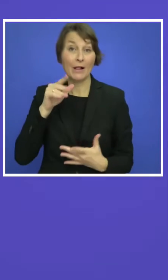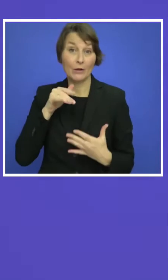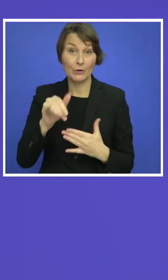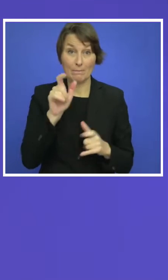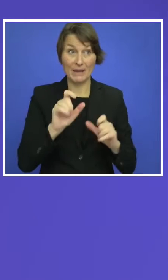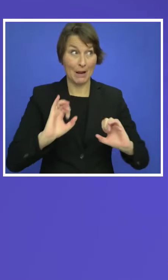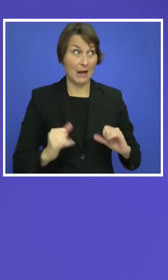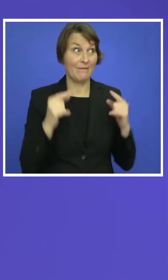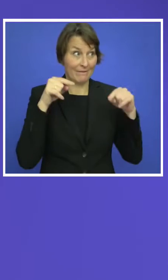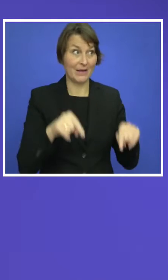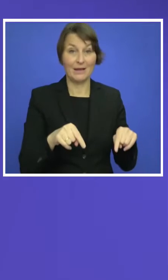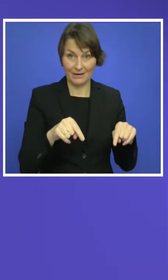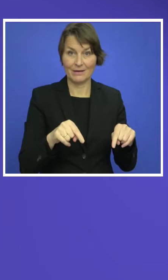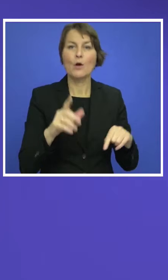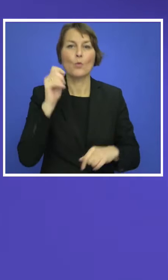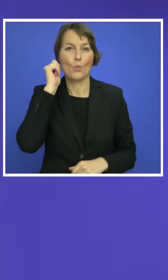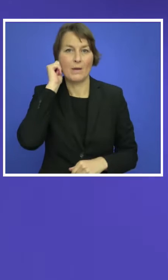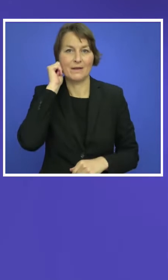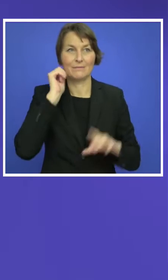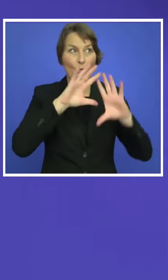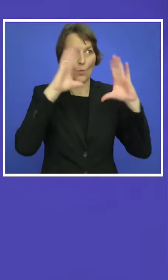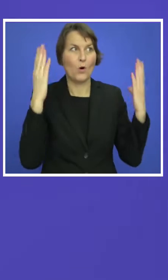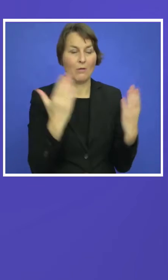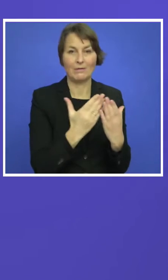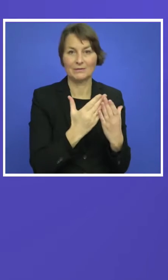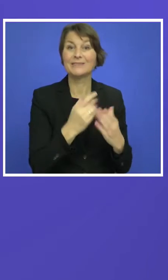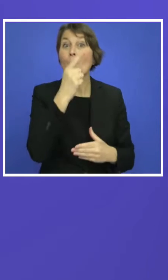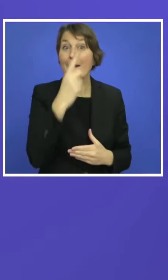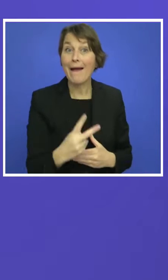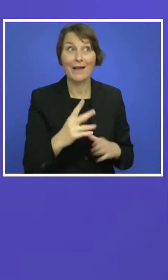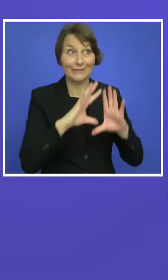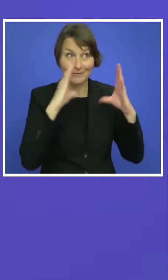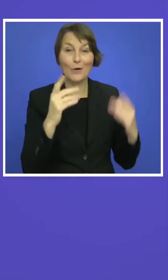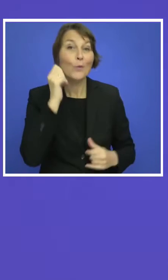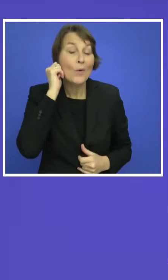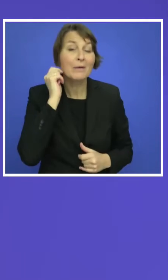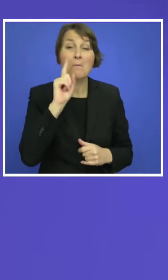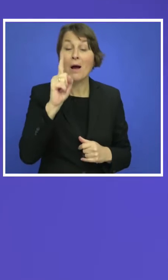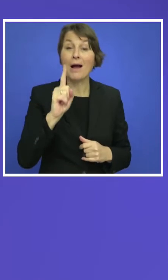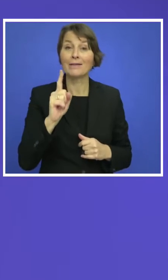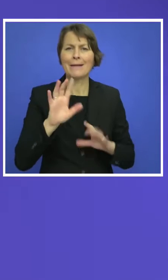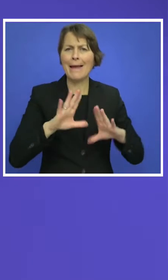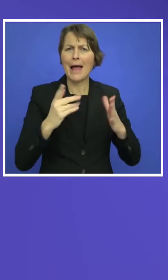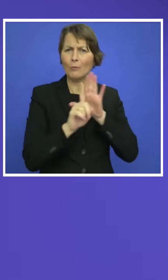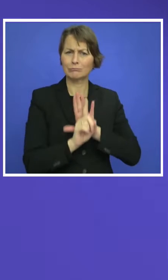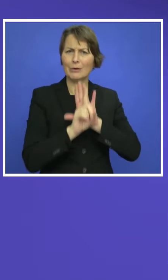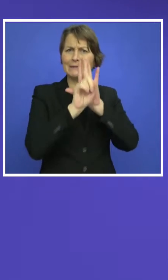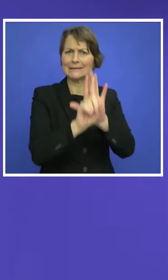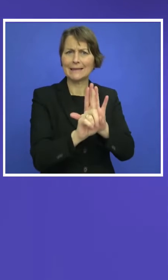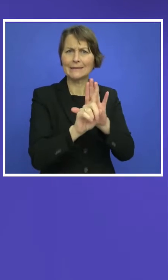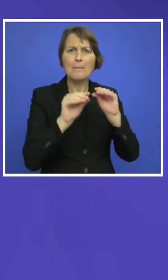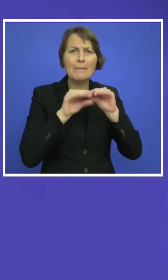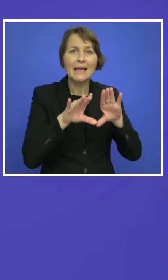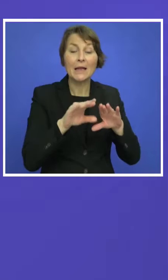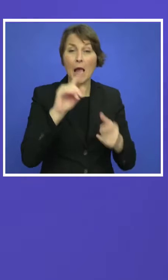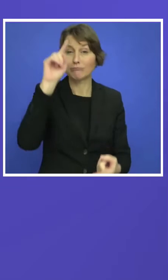But women are still dramatically underrepresented in the media or